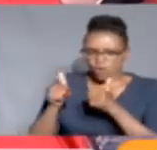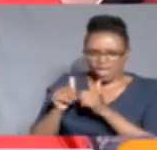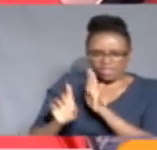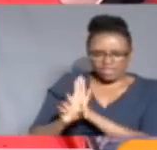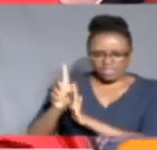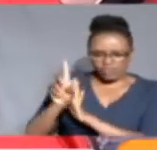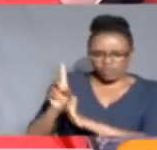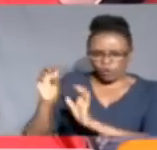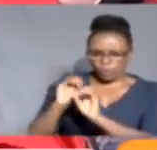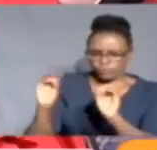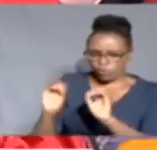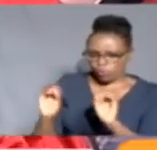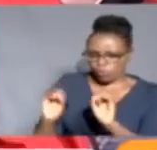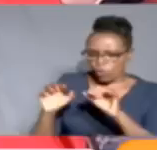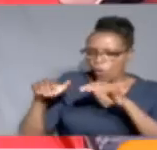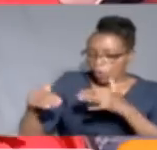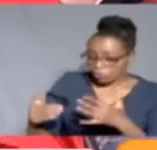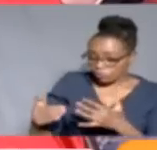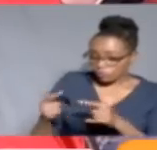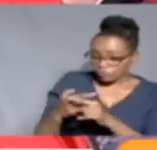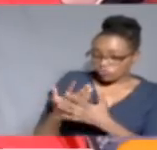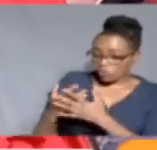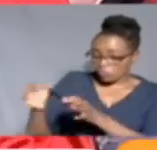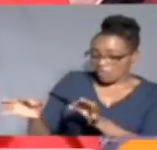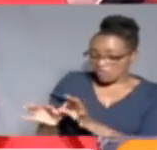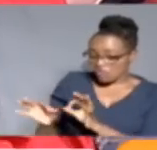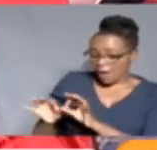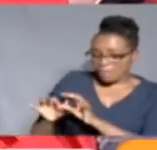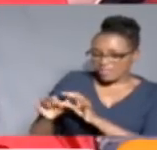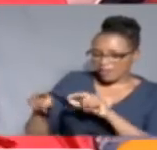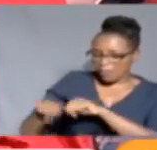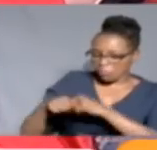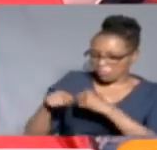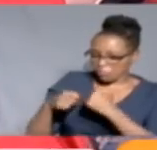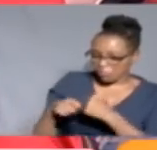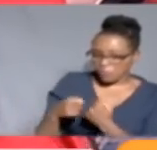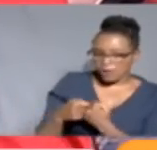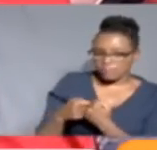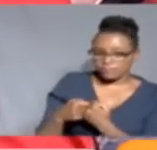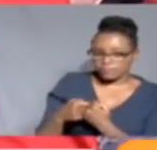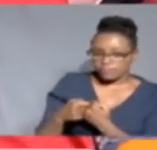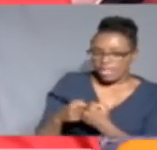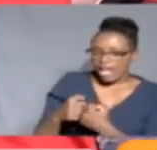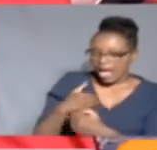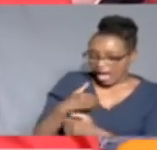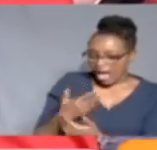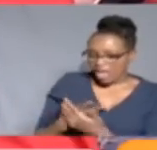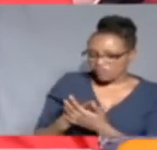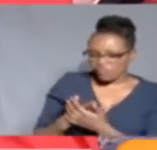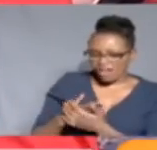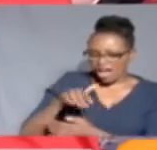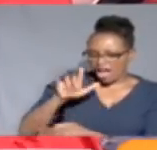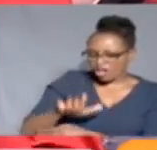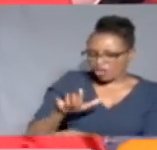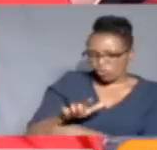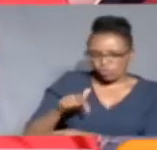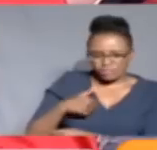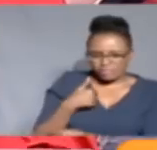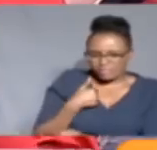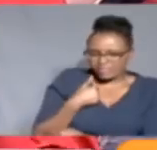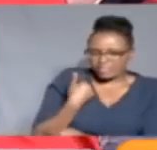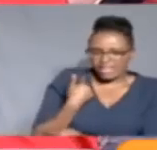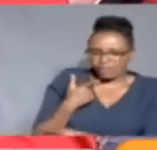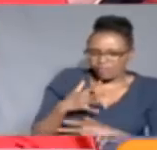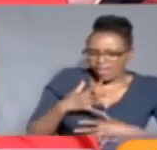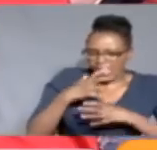developed, and especially from dysfunctional family, so therefore they have low self-esteem. so that they